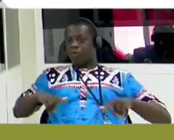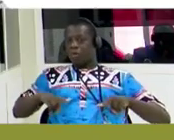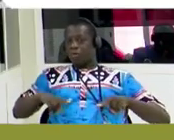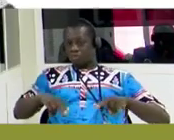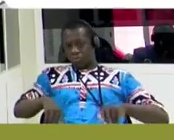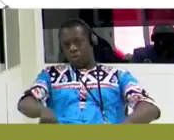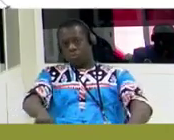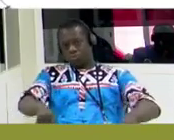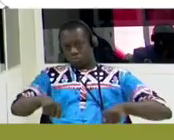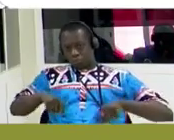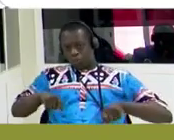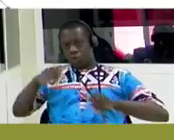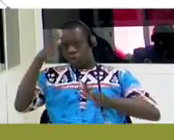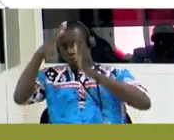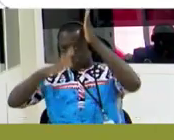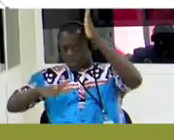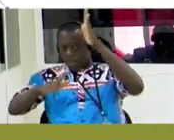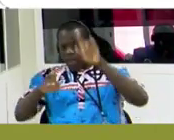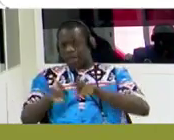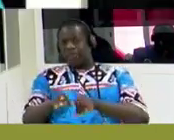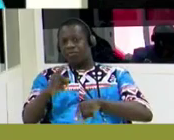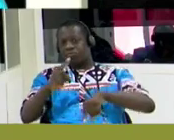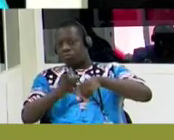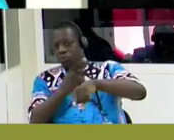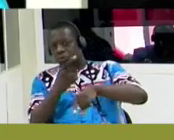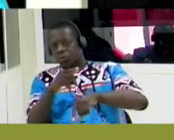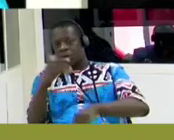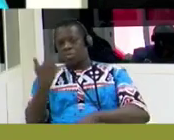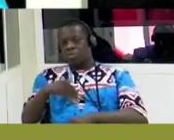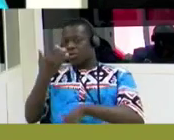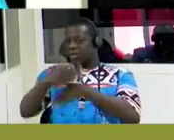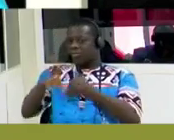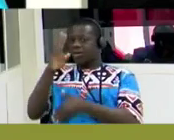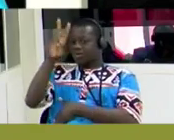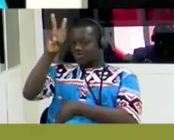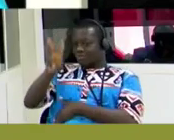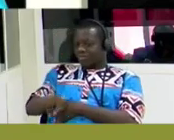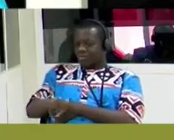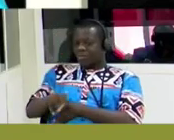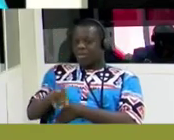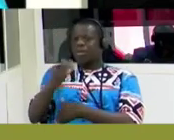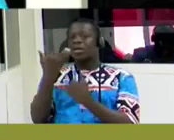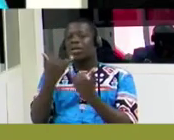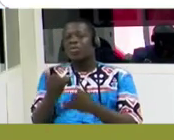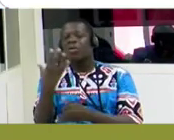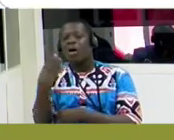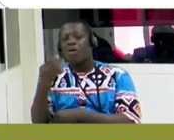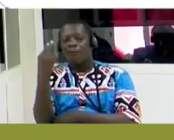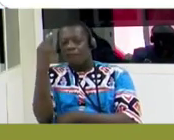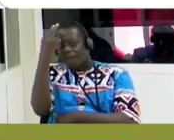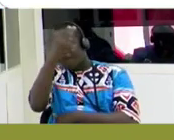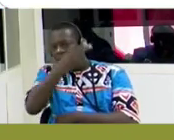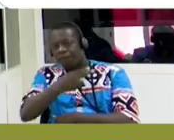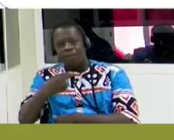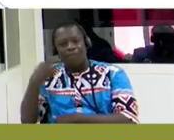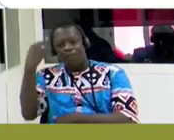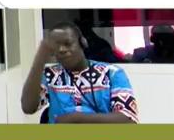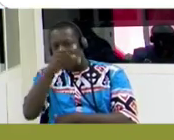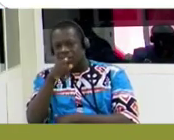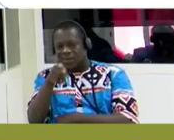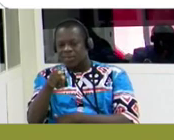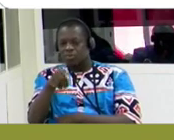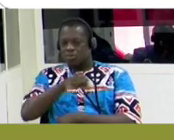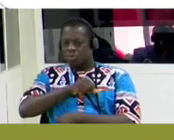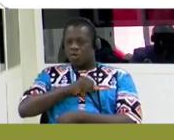very fast. How about his face? His face, that day I didn't see any